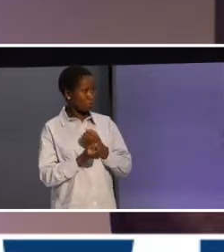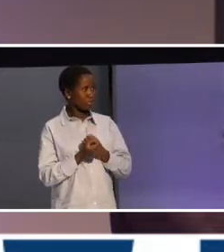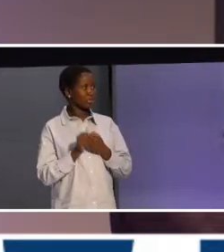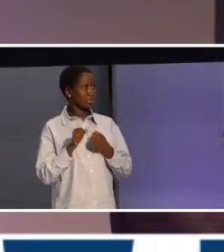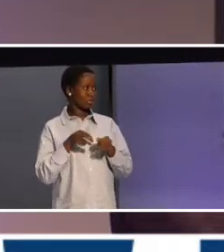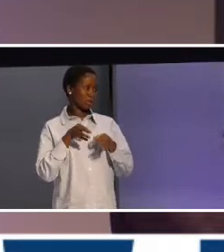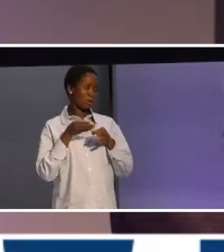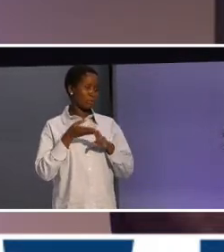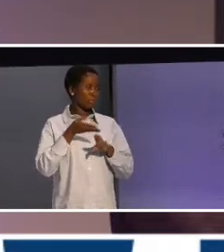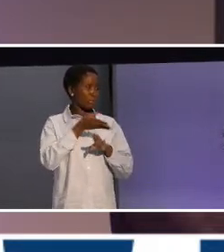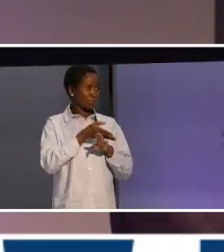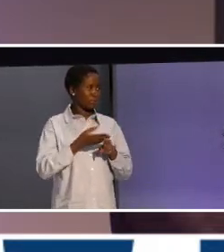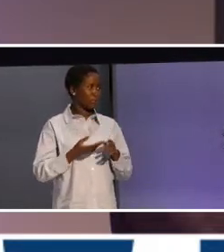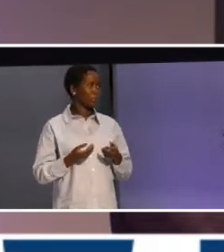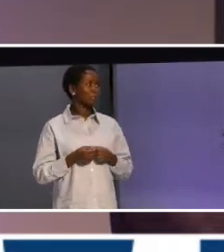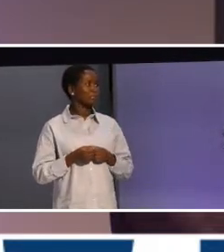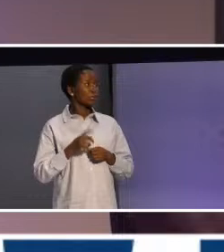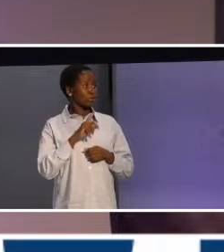Vice Chair.